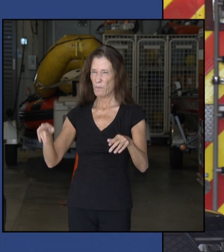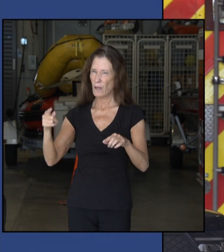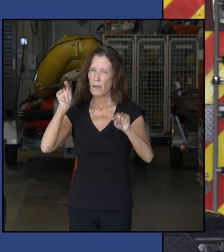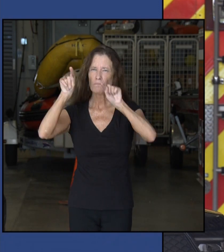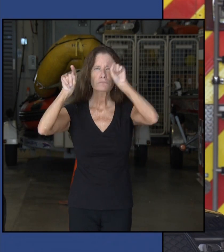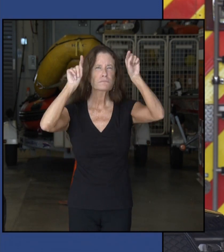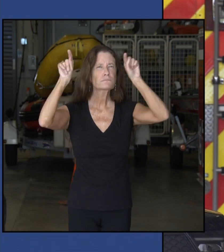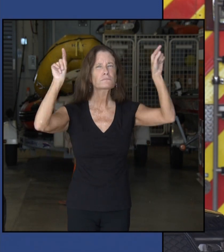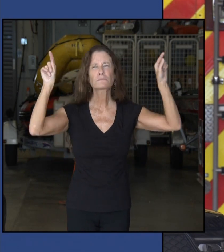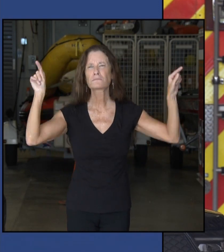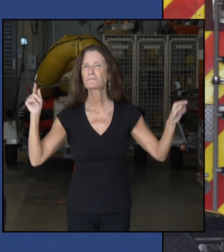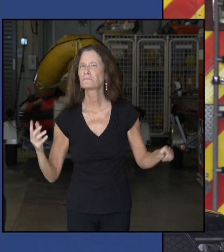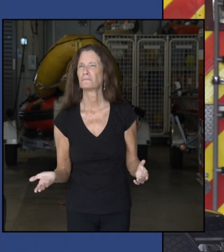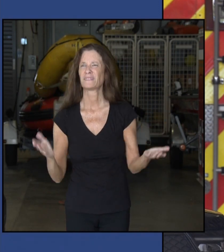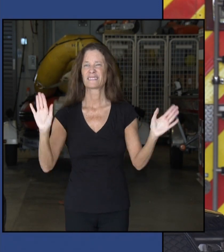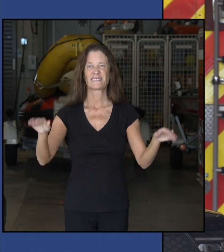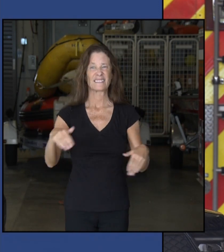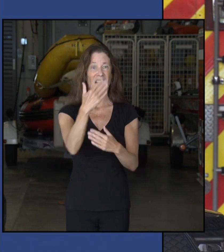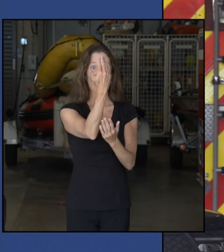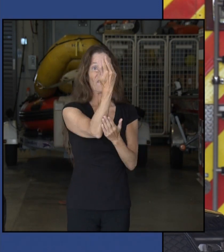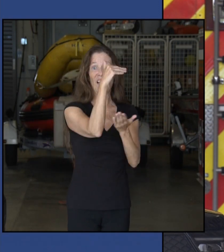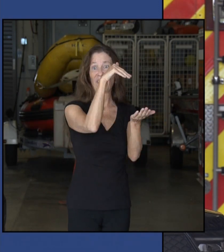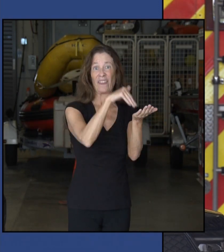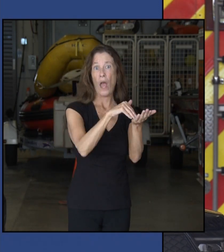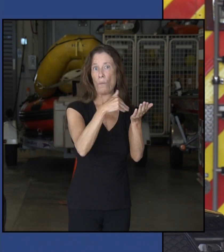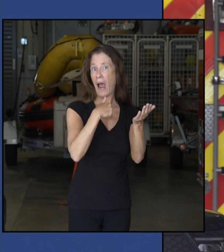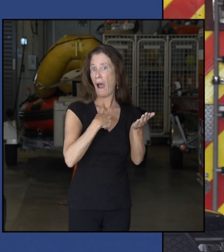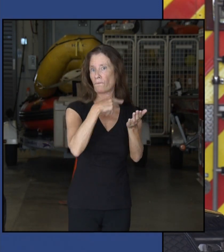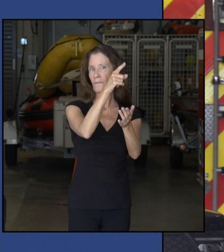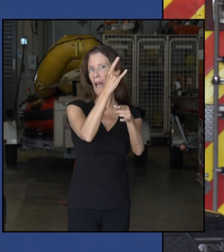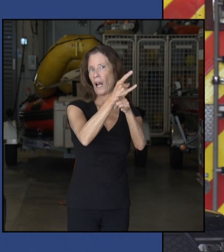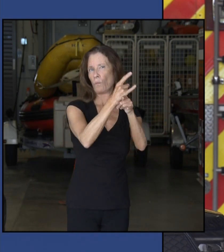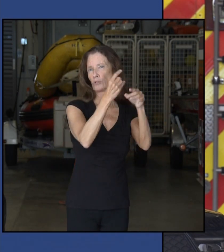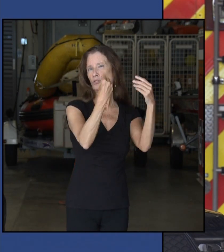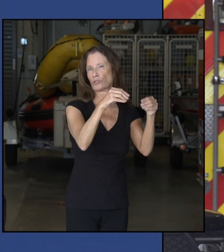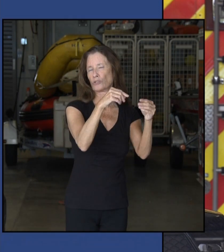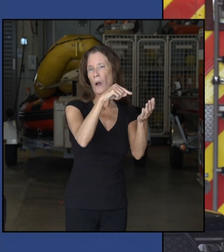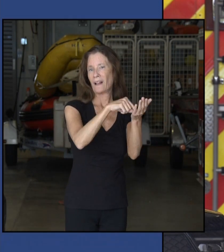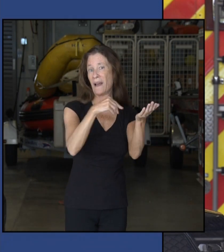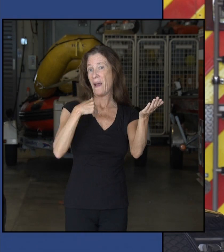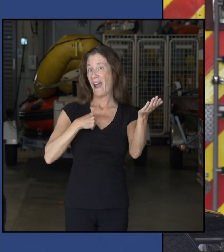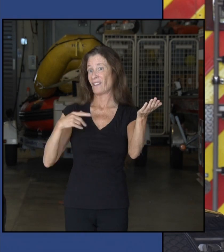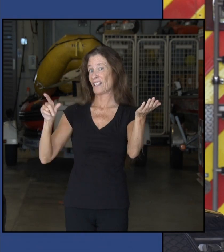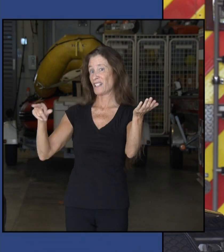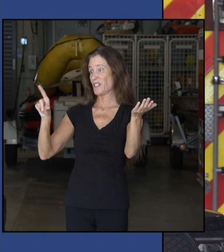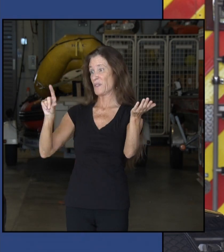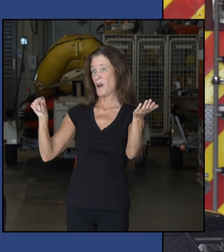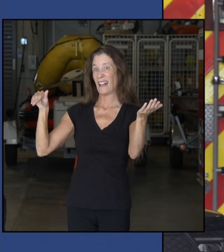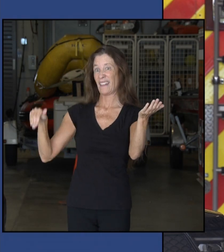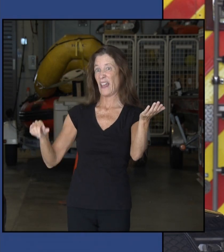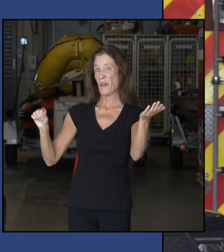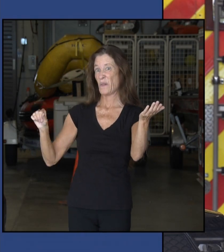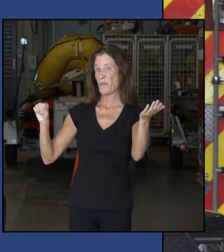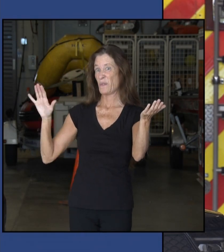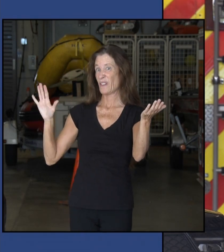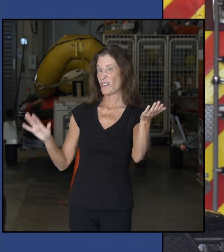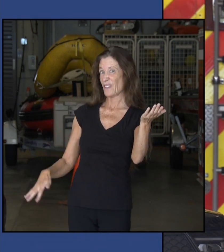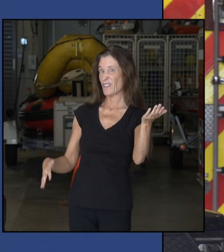liquor establishments in Pennsylvania. Thus, almost every one was visited by a liquor control enforcement